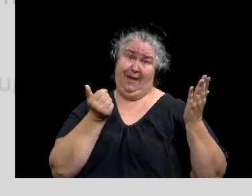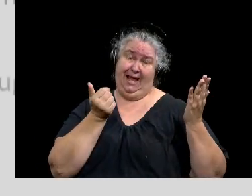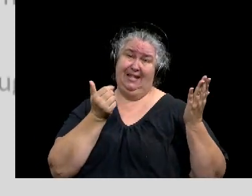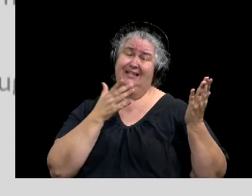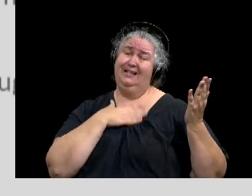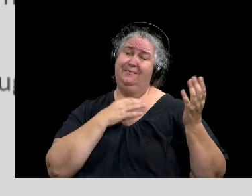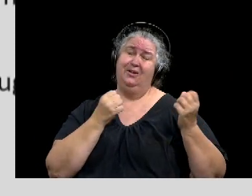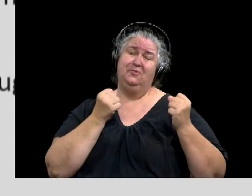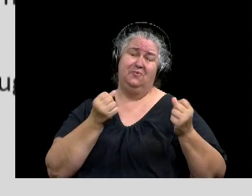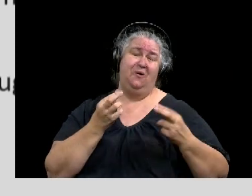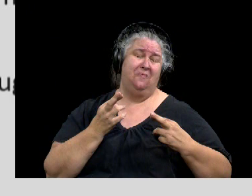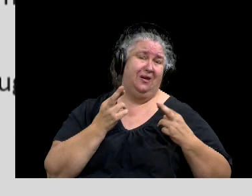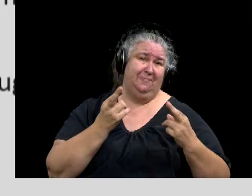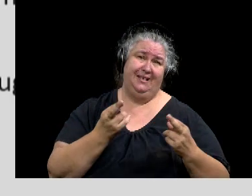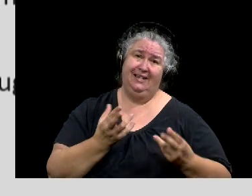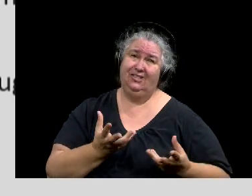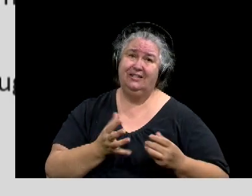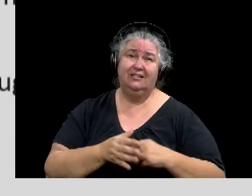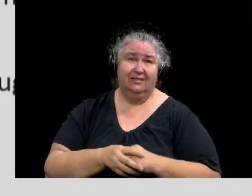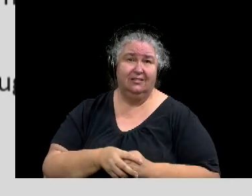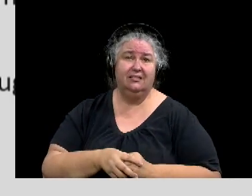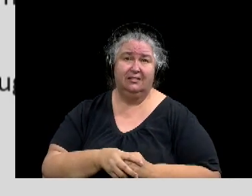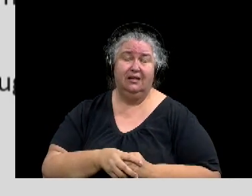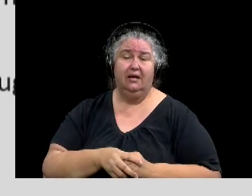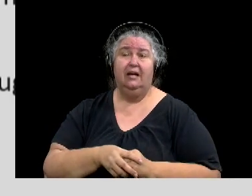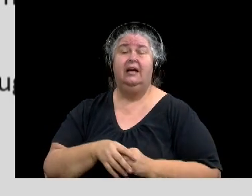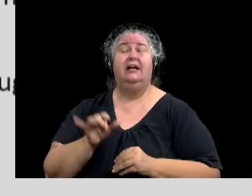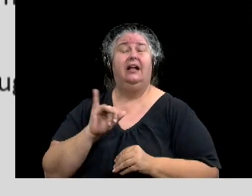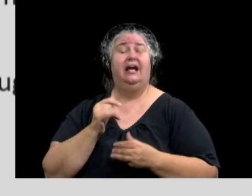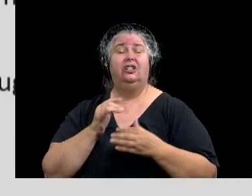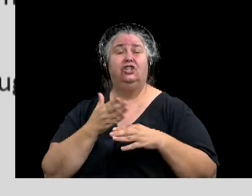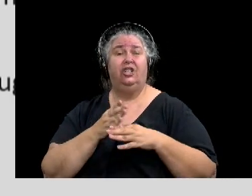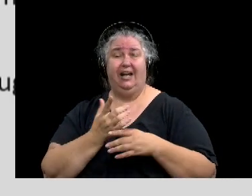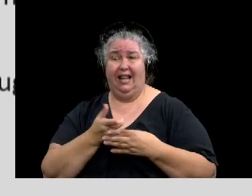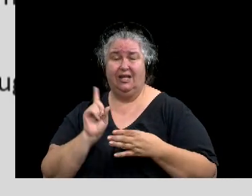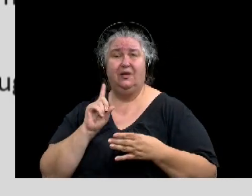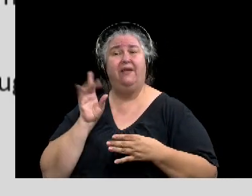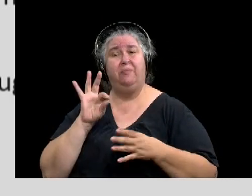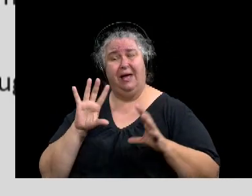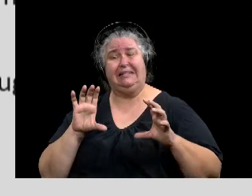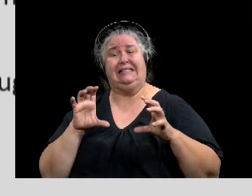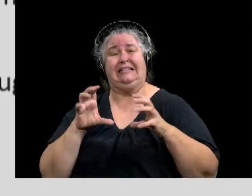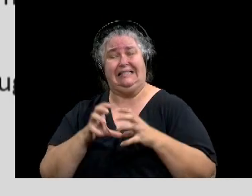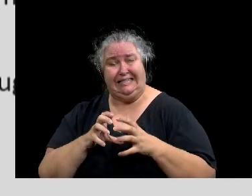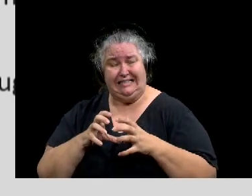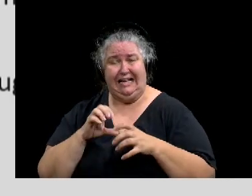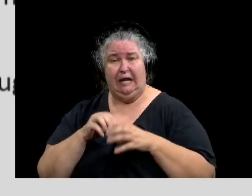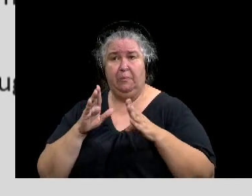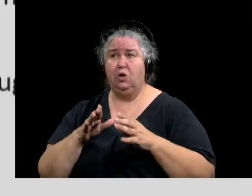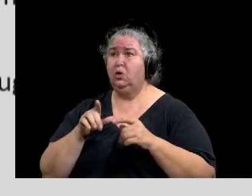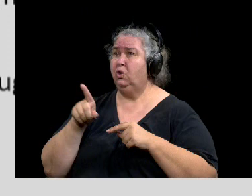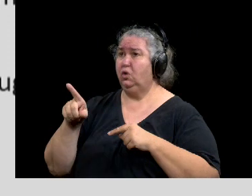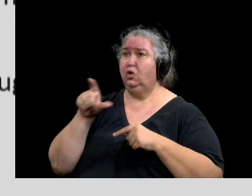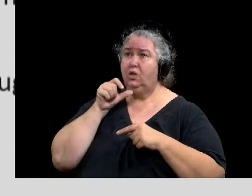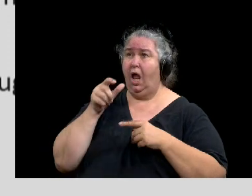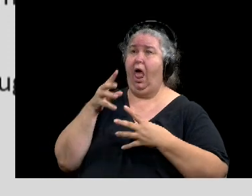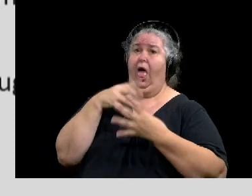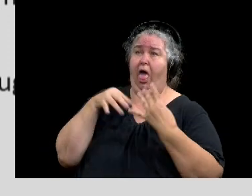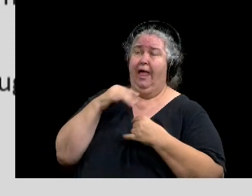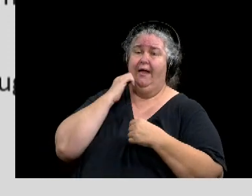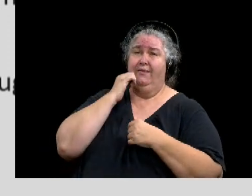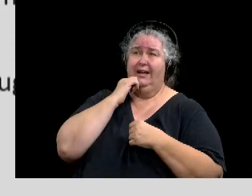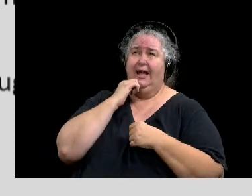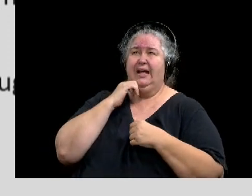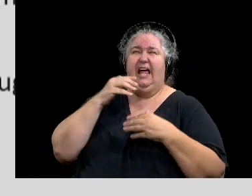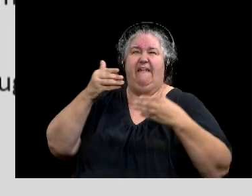strong recommendation. And as I shared last week, if you must get together in person with non-household members, invite as